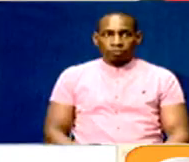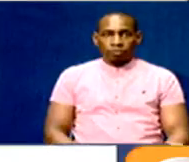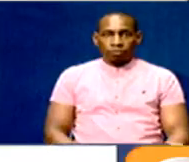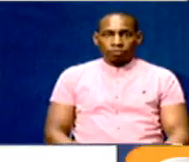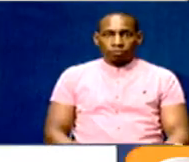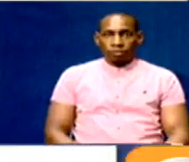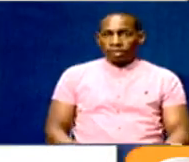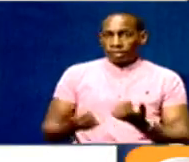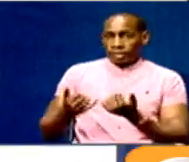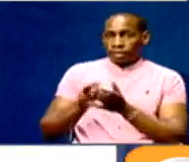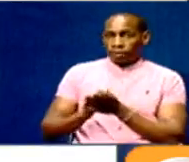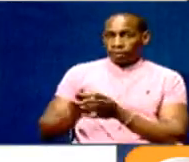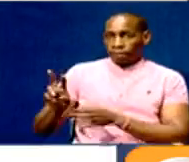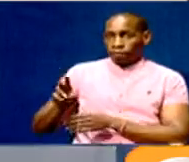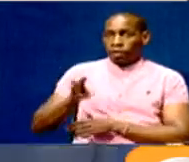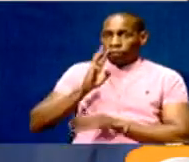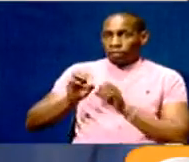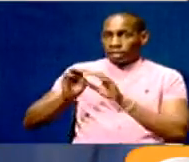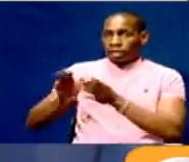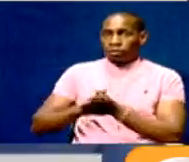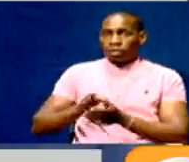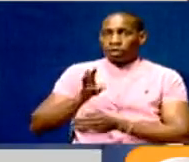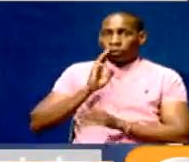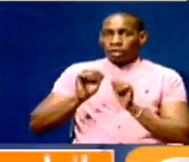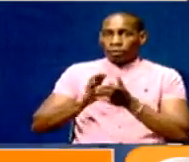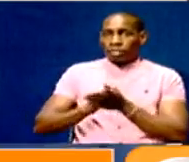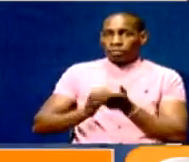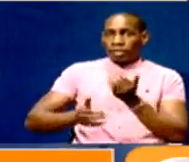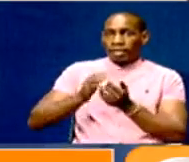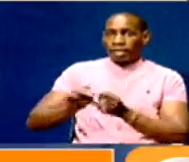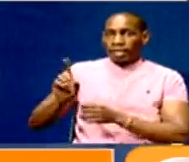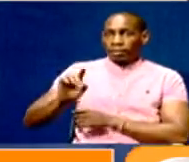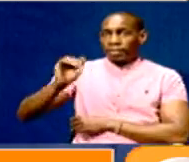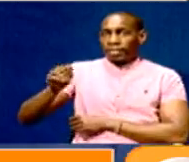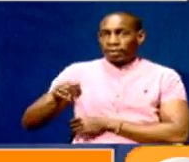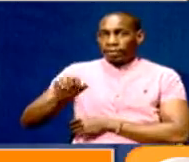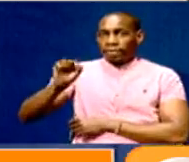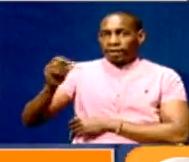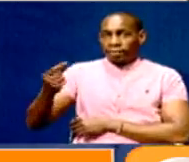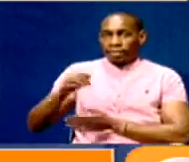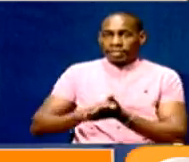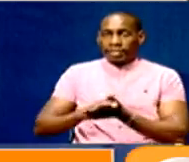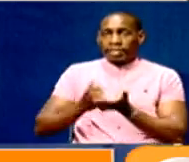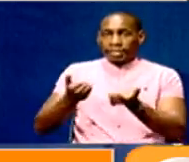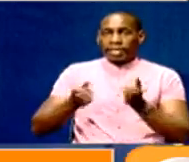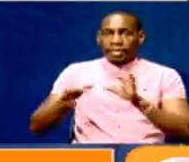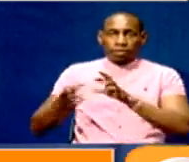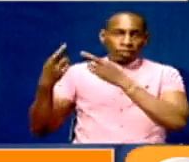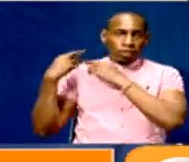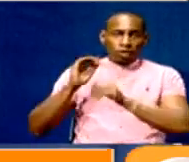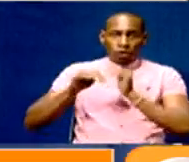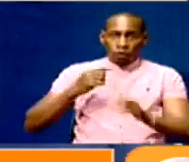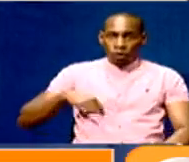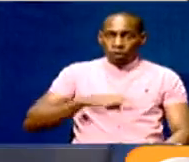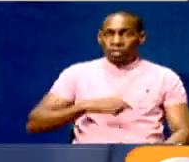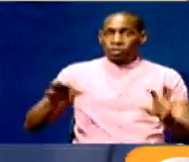If you look in terms of volumetric water loss, is water that is enough to feed the city of Nairobi for 5 months. But this calls for collective responsibility. It calls for all of us to